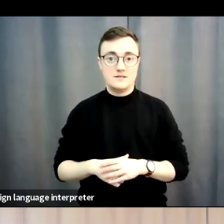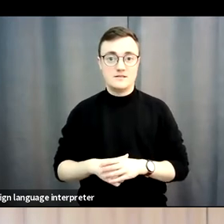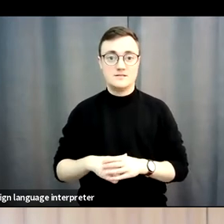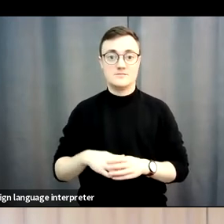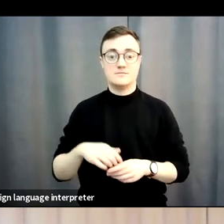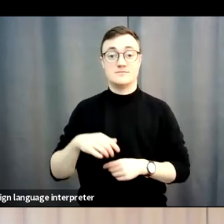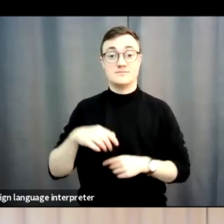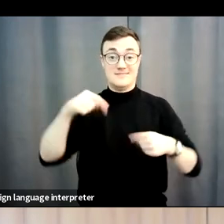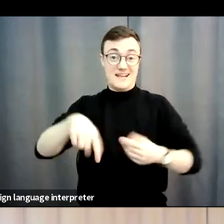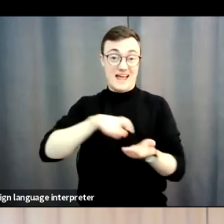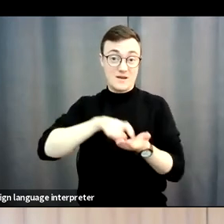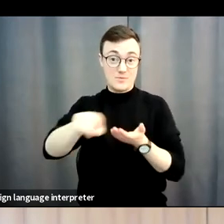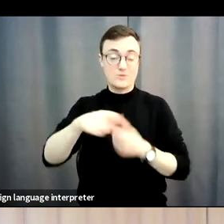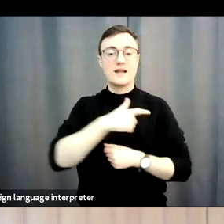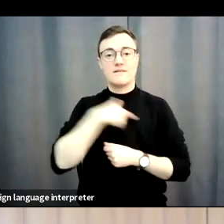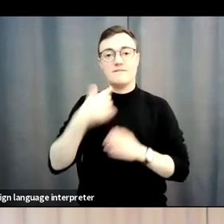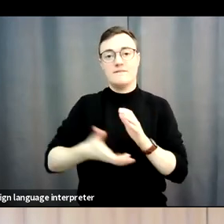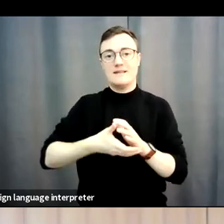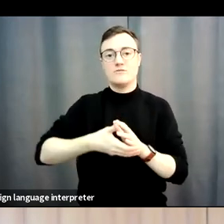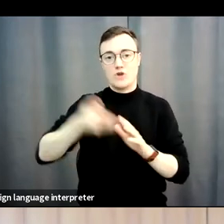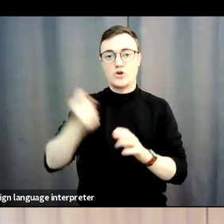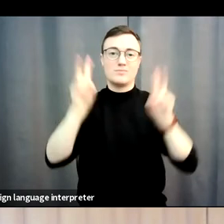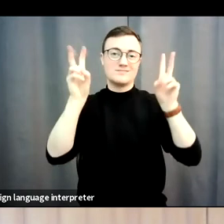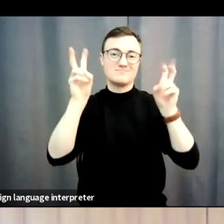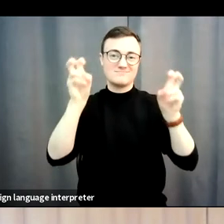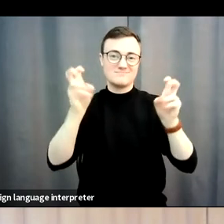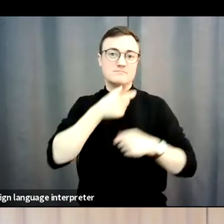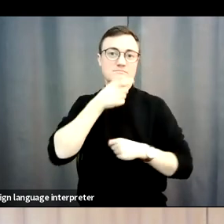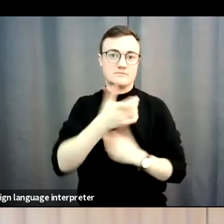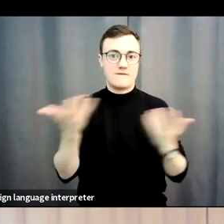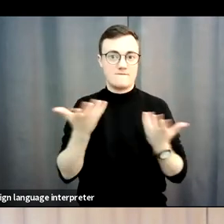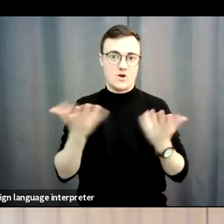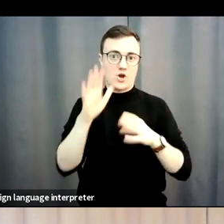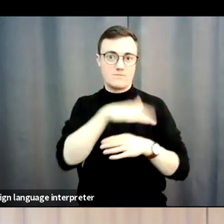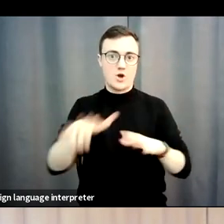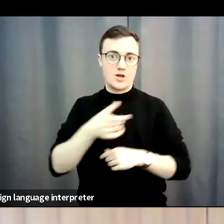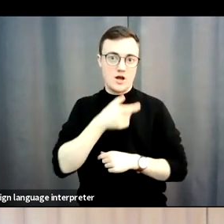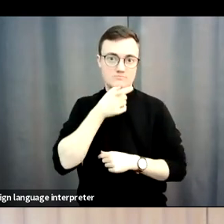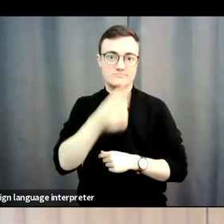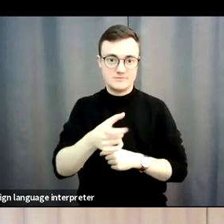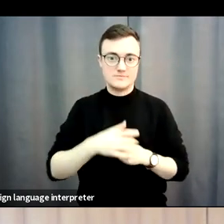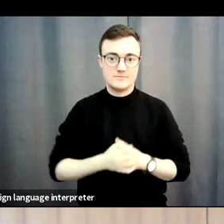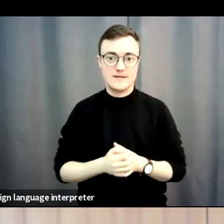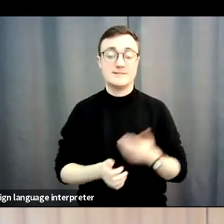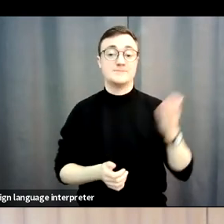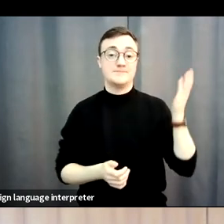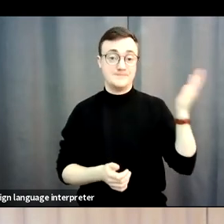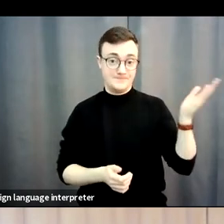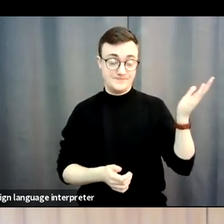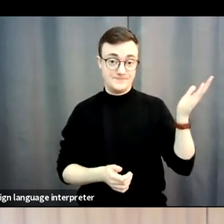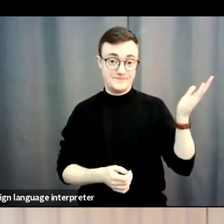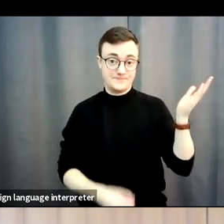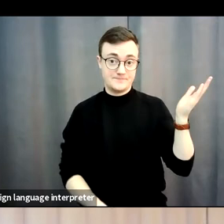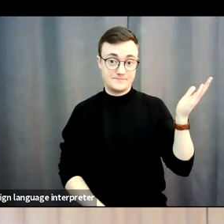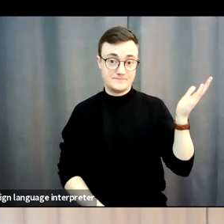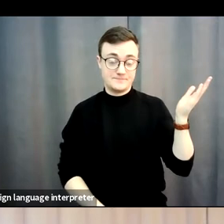throughout the report. I quote, "You have to be strong to get your rights. The weakest children and young people with disabilities don't